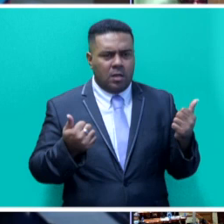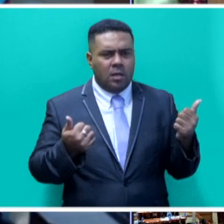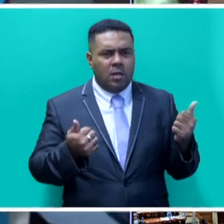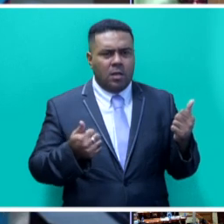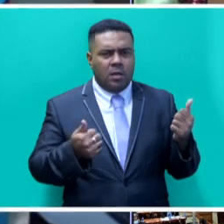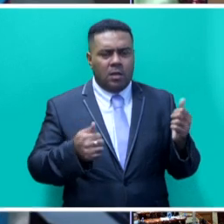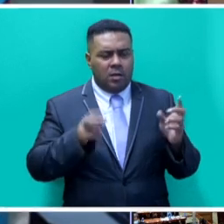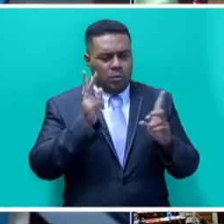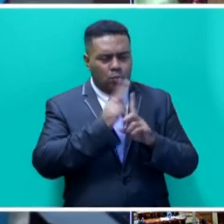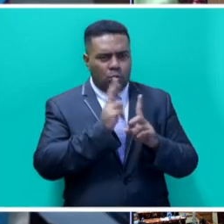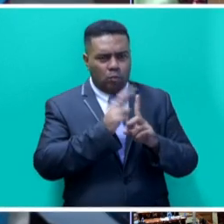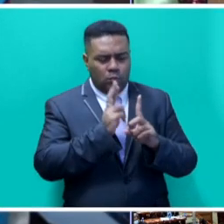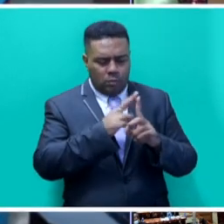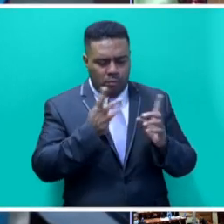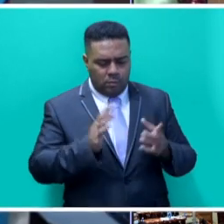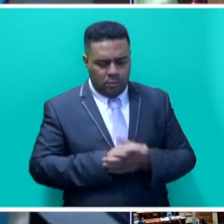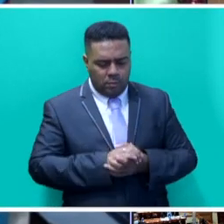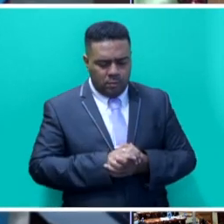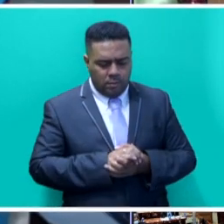me